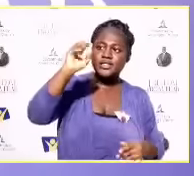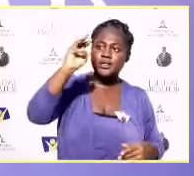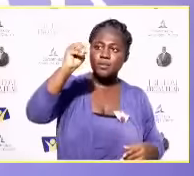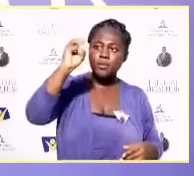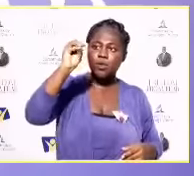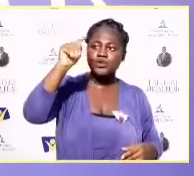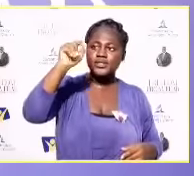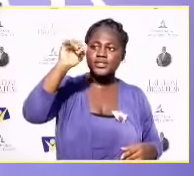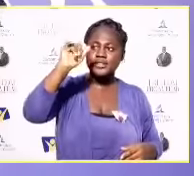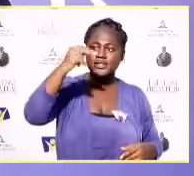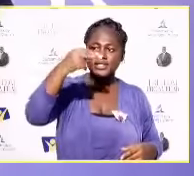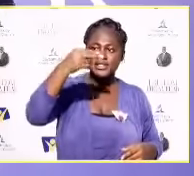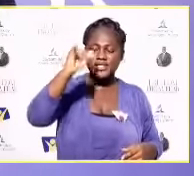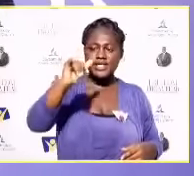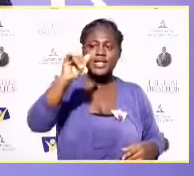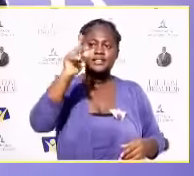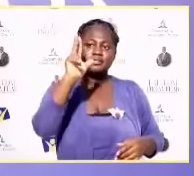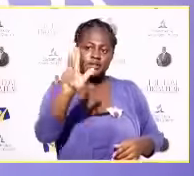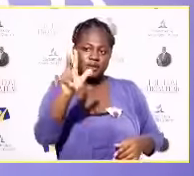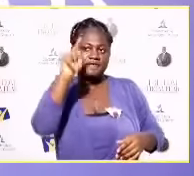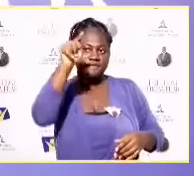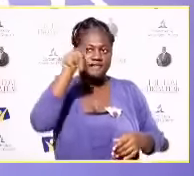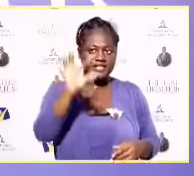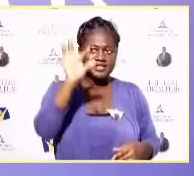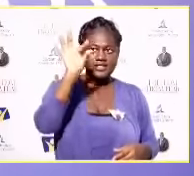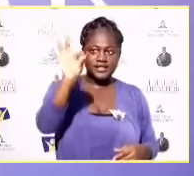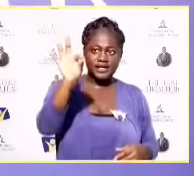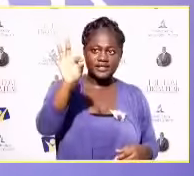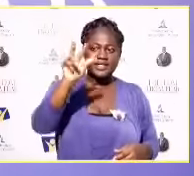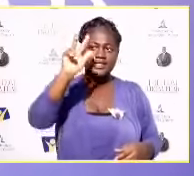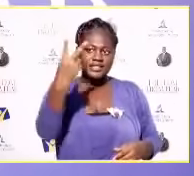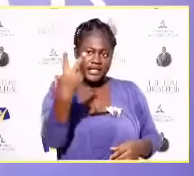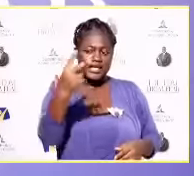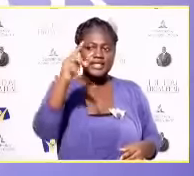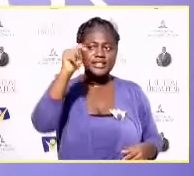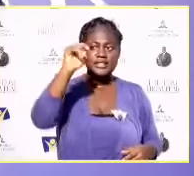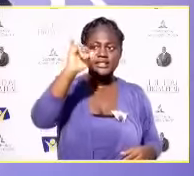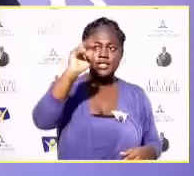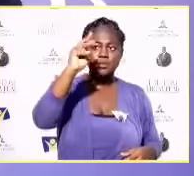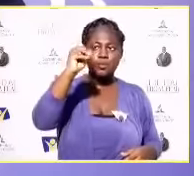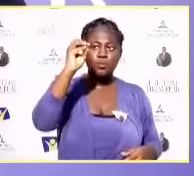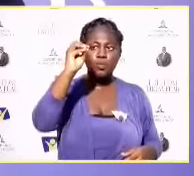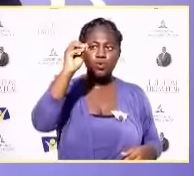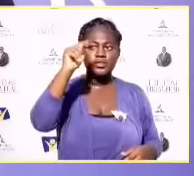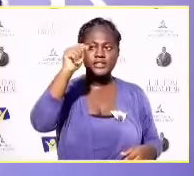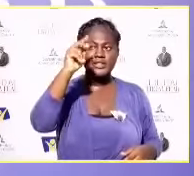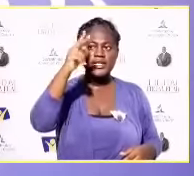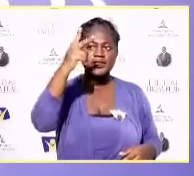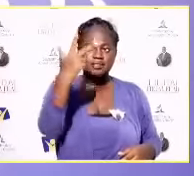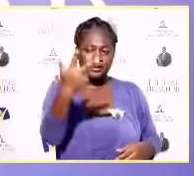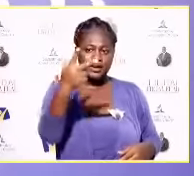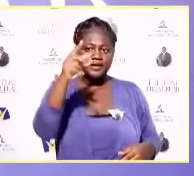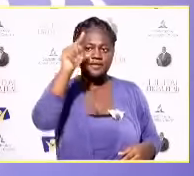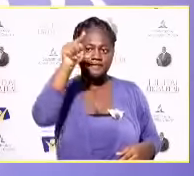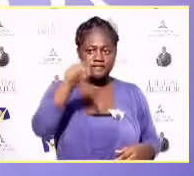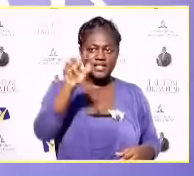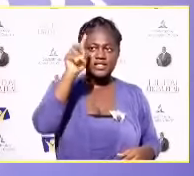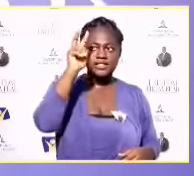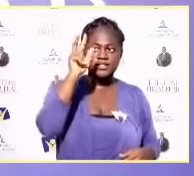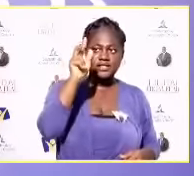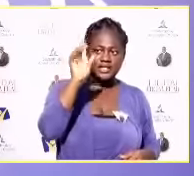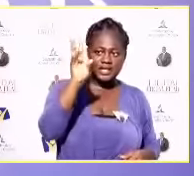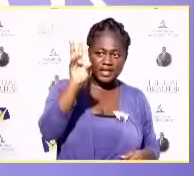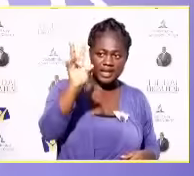3. We'll read from verse 1. 2 Timothy chapter 3, reading from verse 1. 2